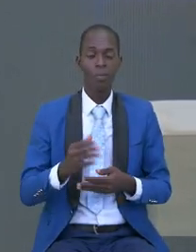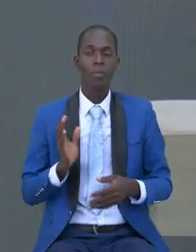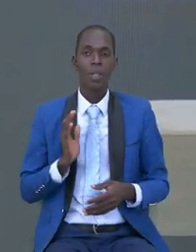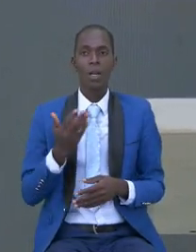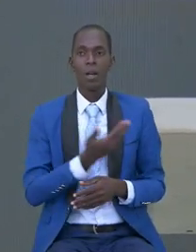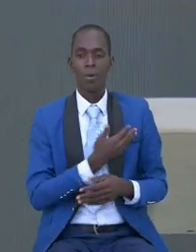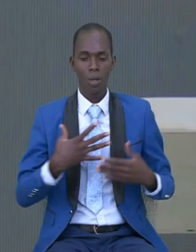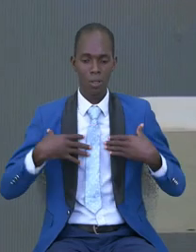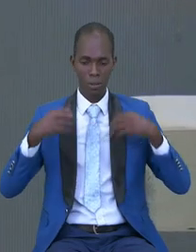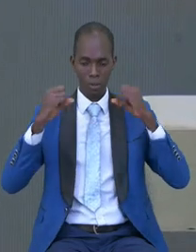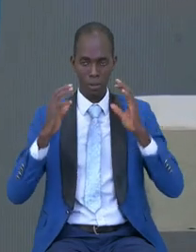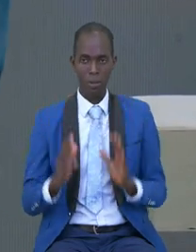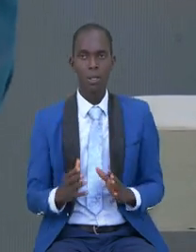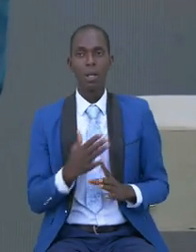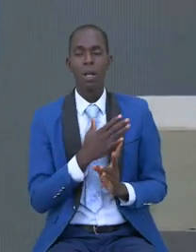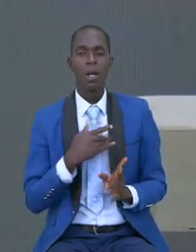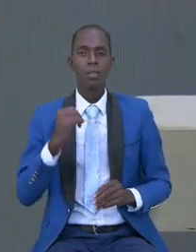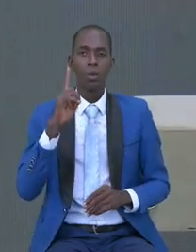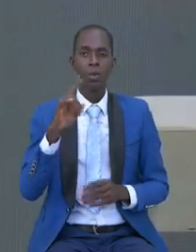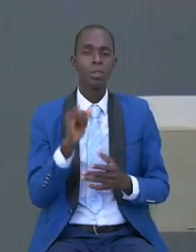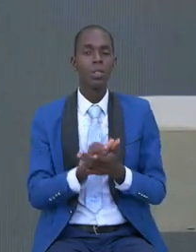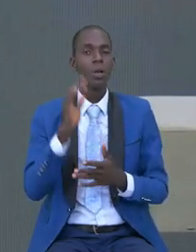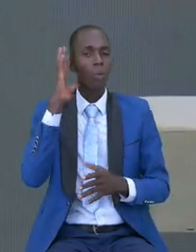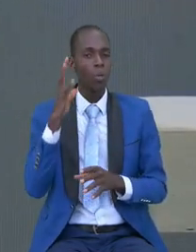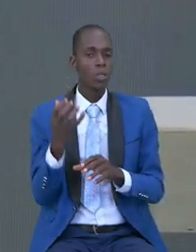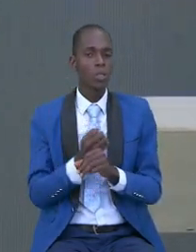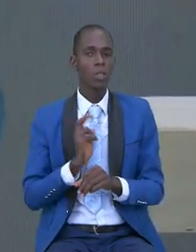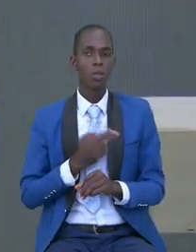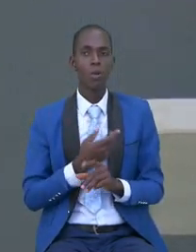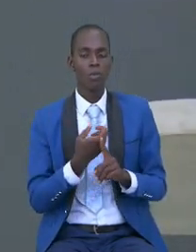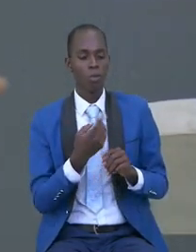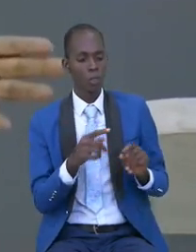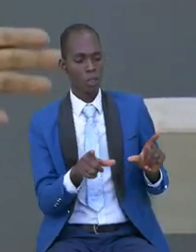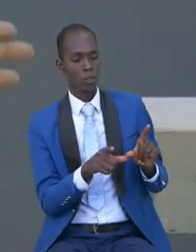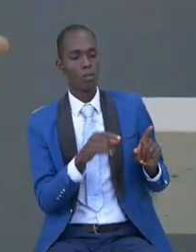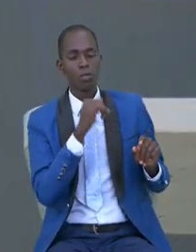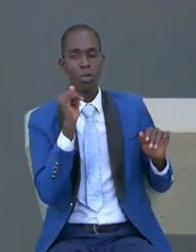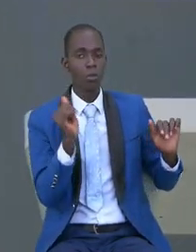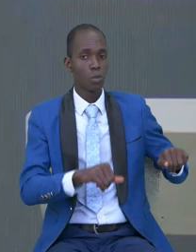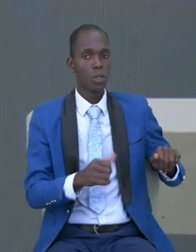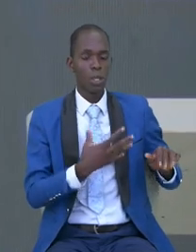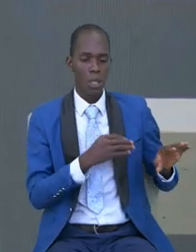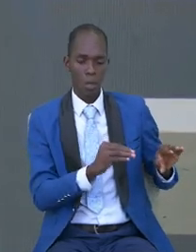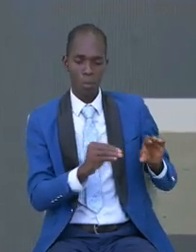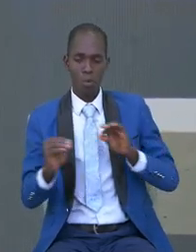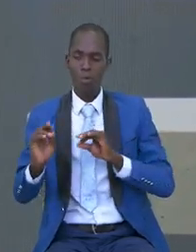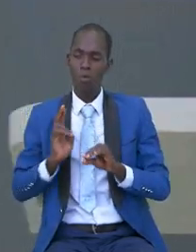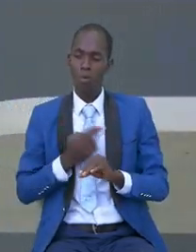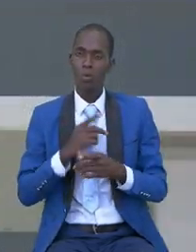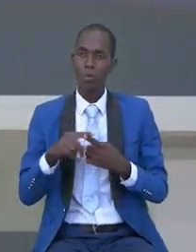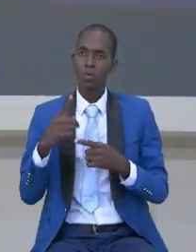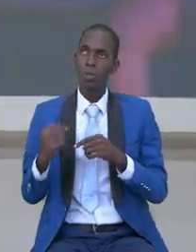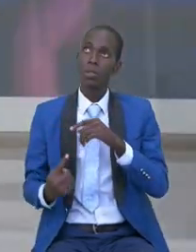strengthener, and the one that will take us from the level of impossibility and get us to the height